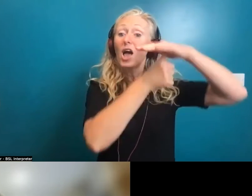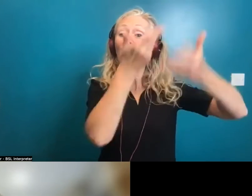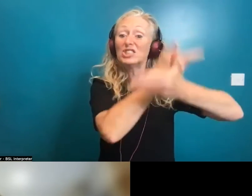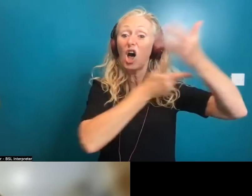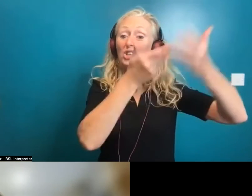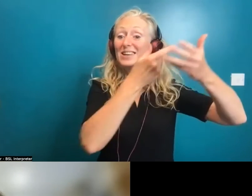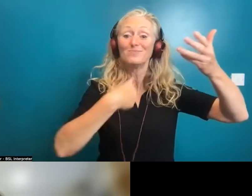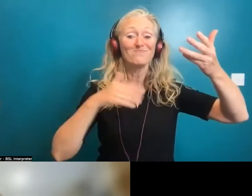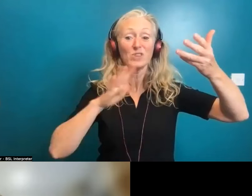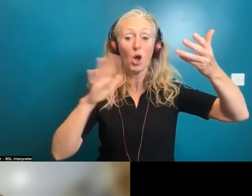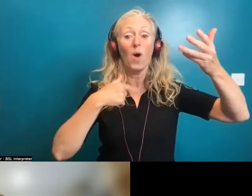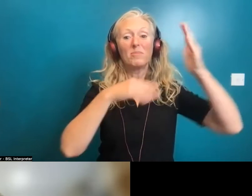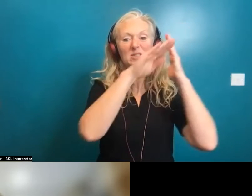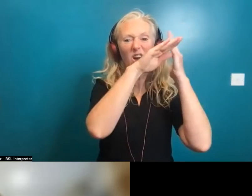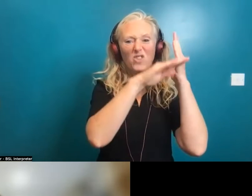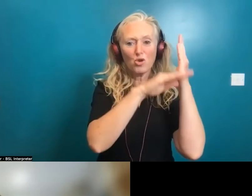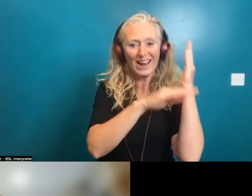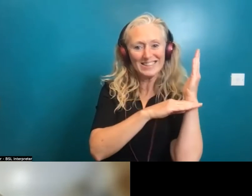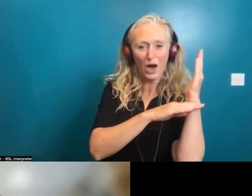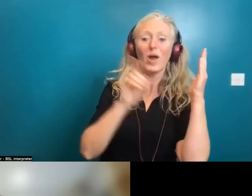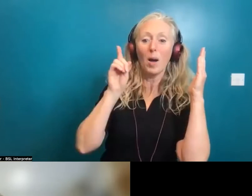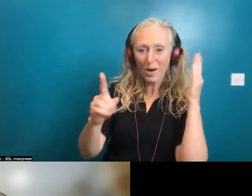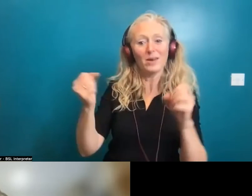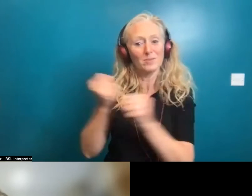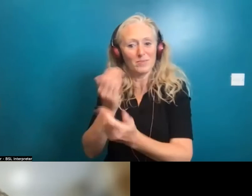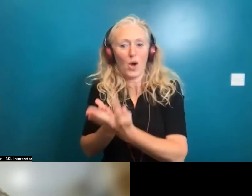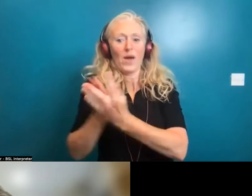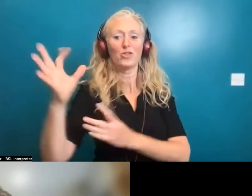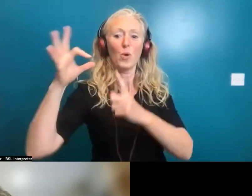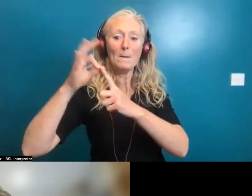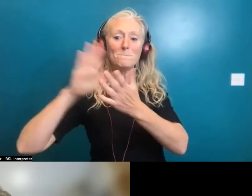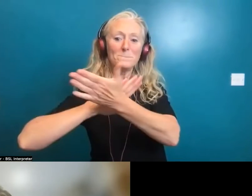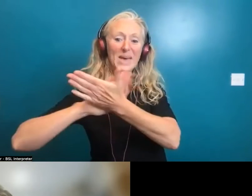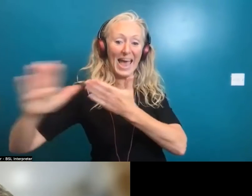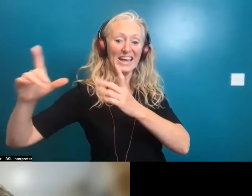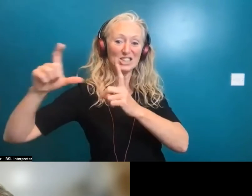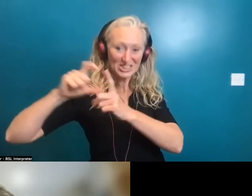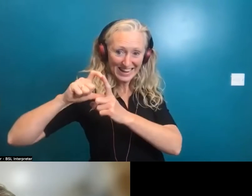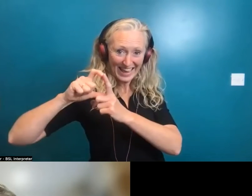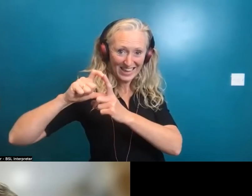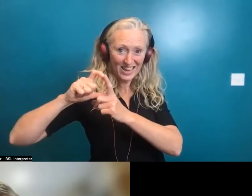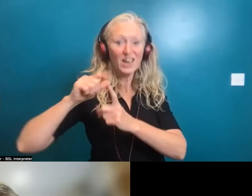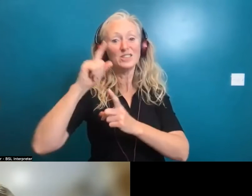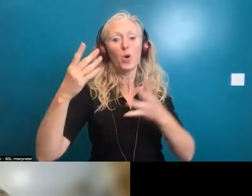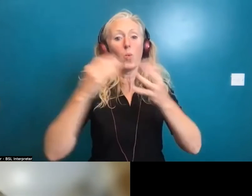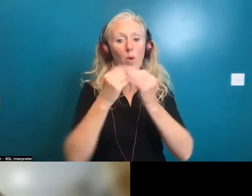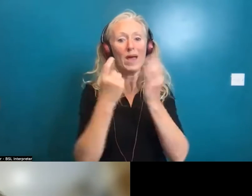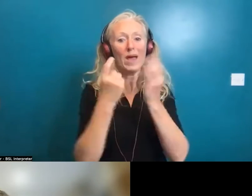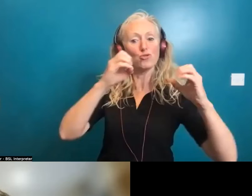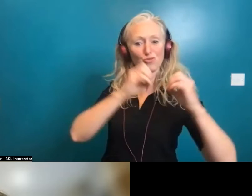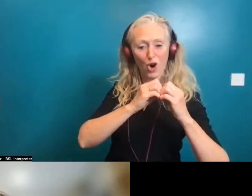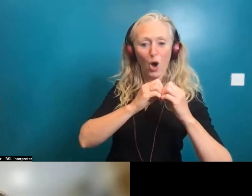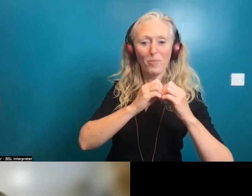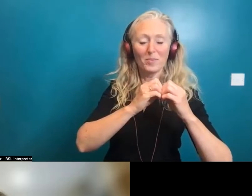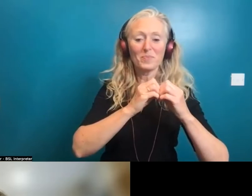I'm doing a PhD at the moment under the supervision of Rob and a professor of developmental biology called Professor Southern at UCL. And in